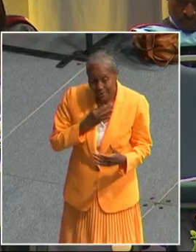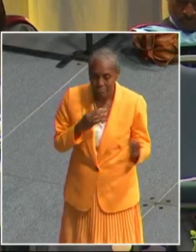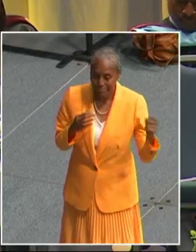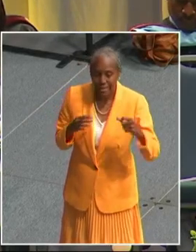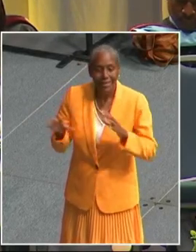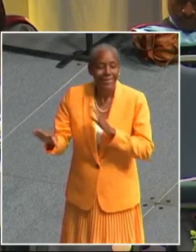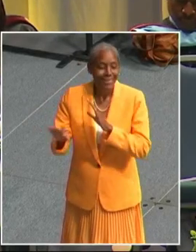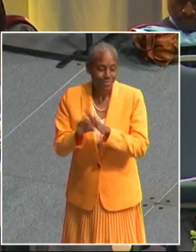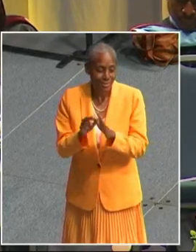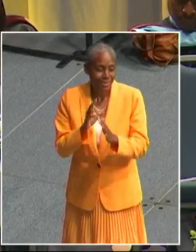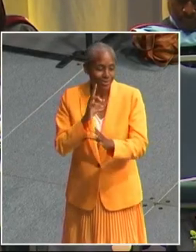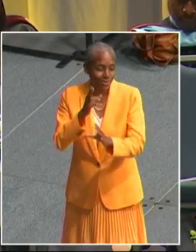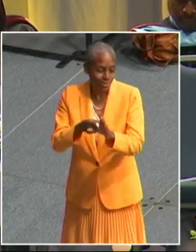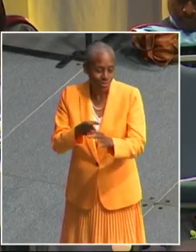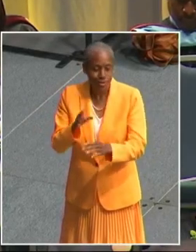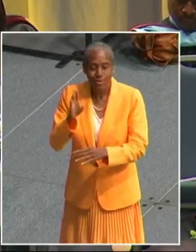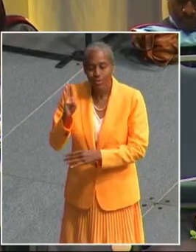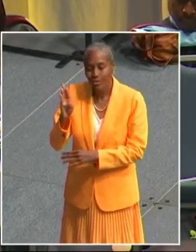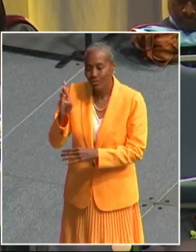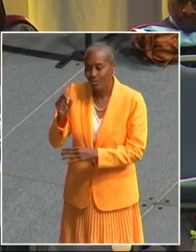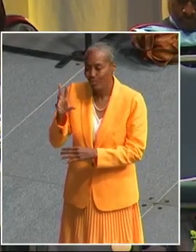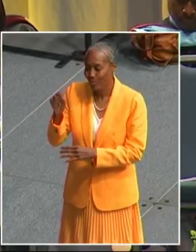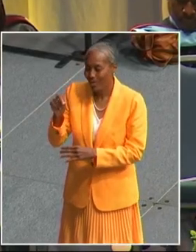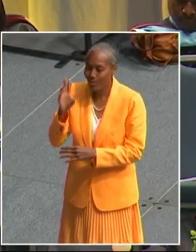He has chosen to attend Brown.